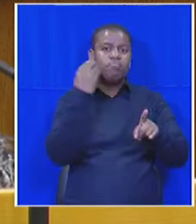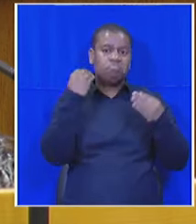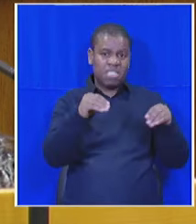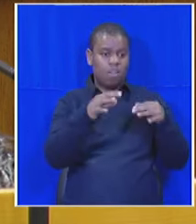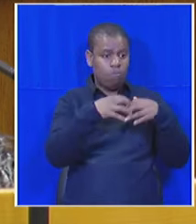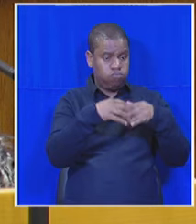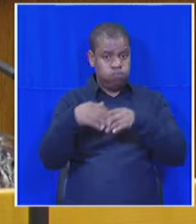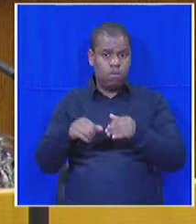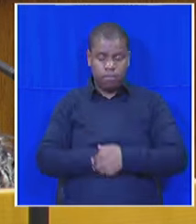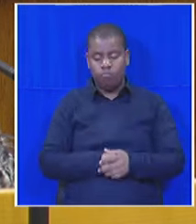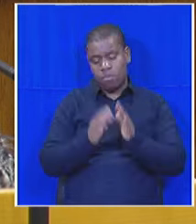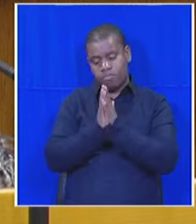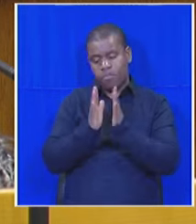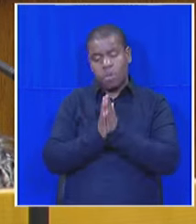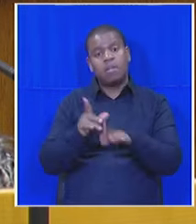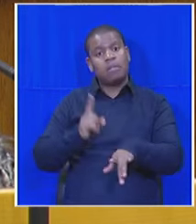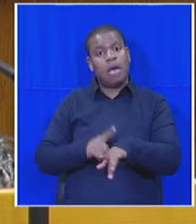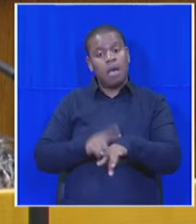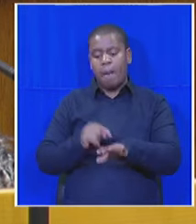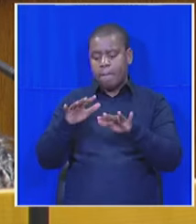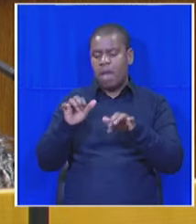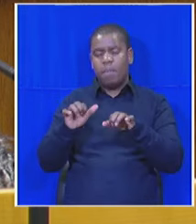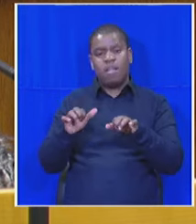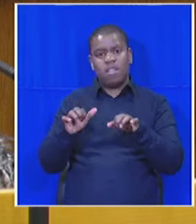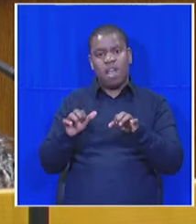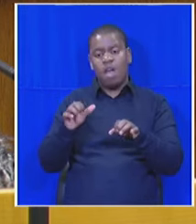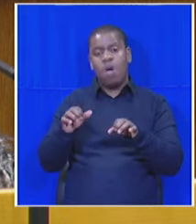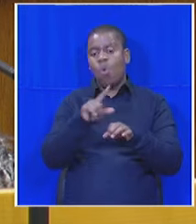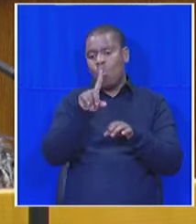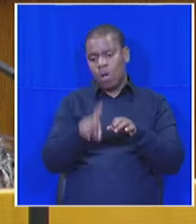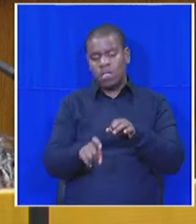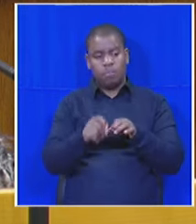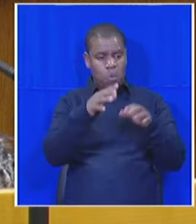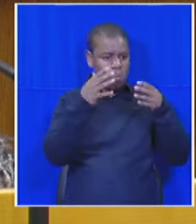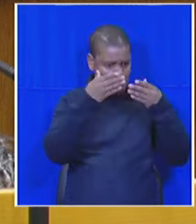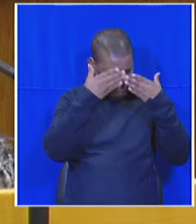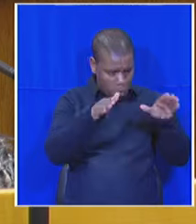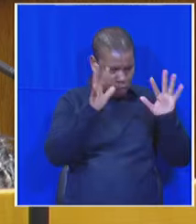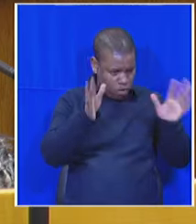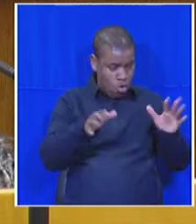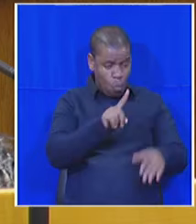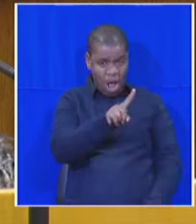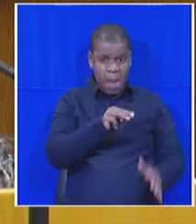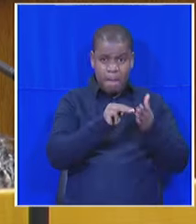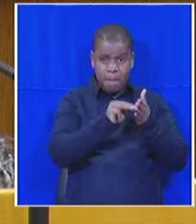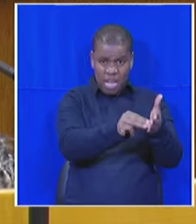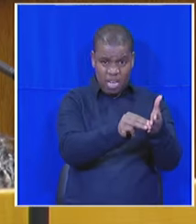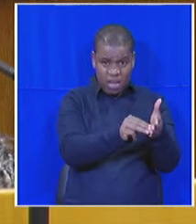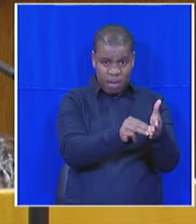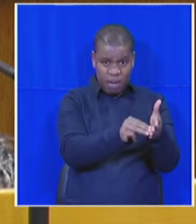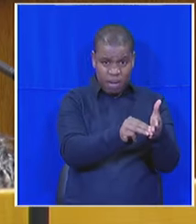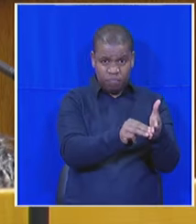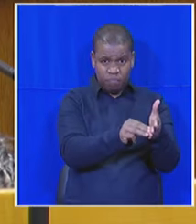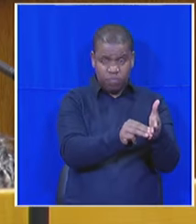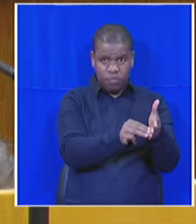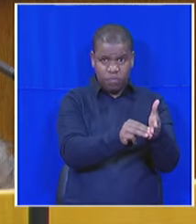reply to a parliamentary question, it was revealed that the Department of Communications has spent over 1 million on news subscriptions